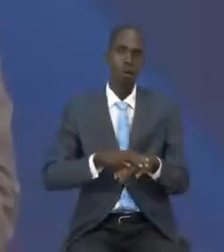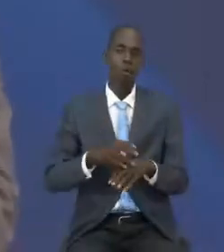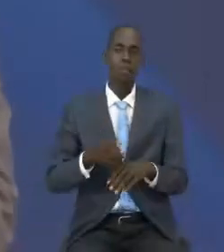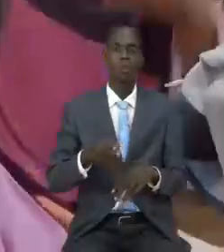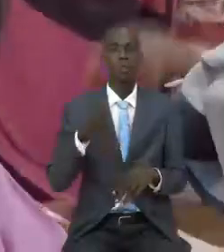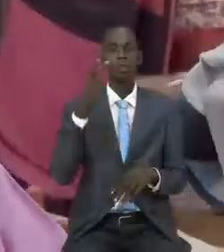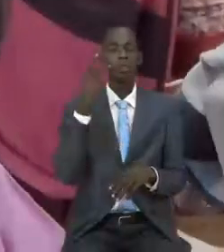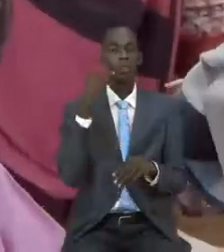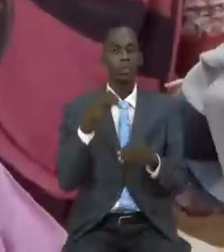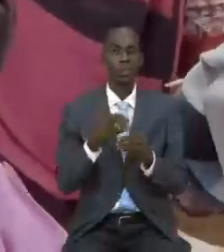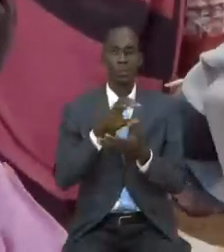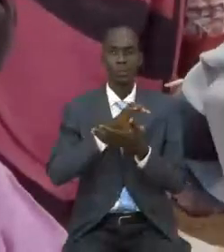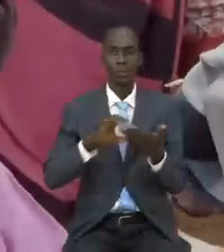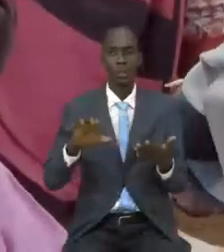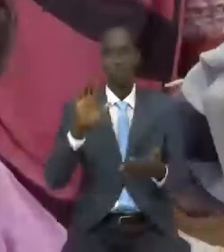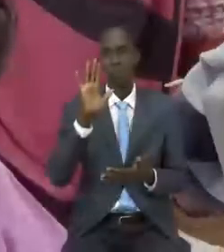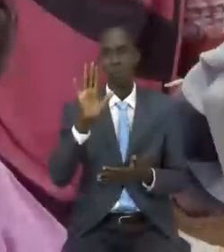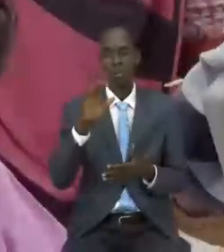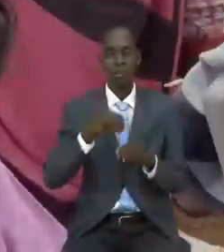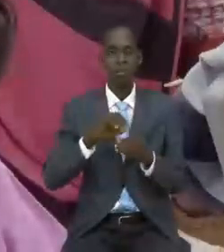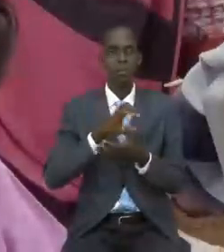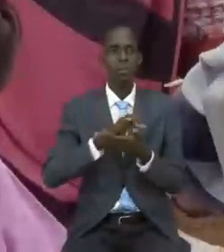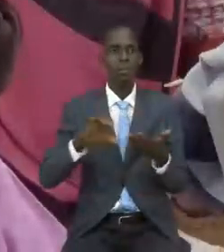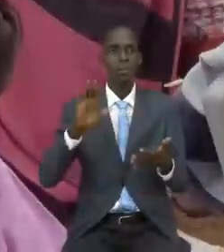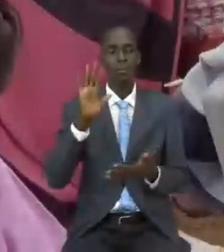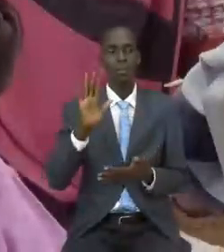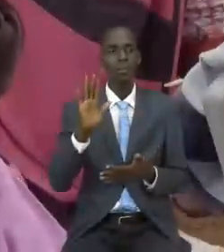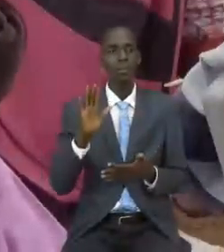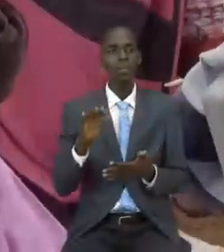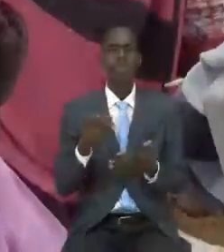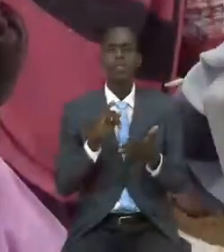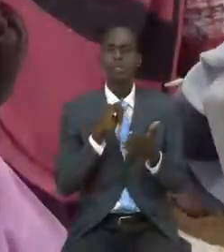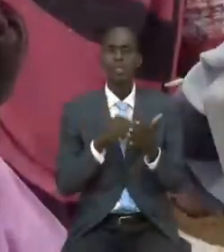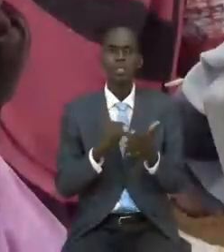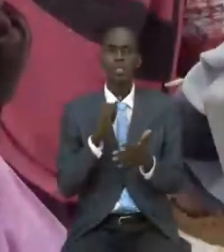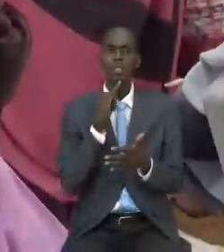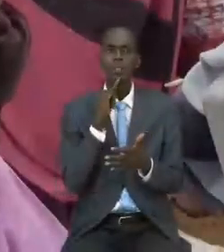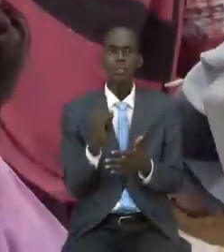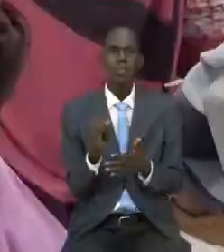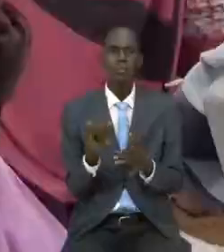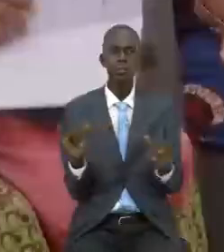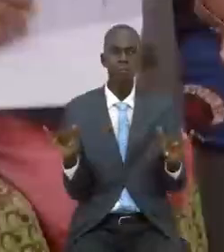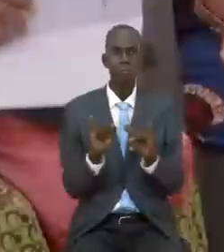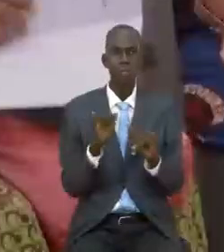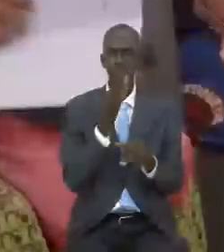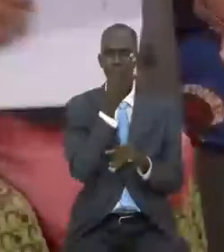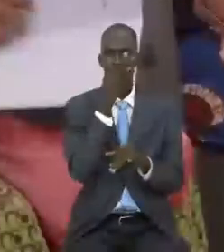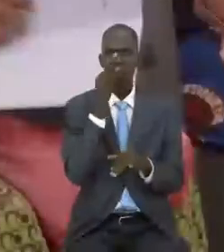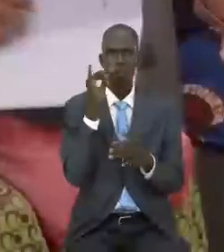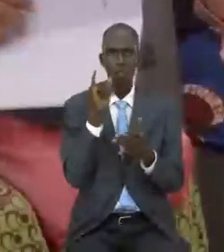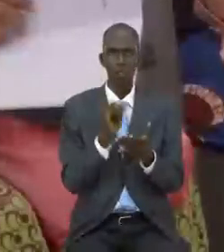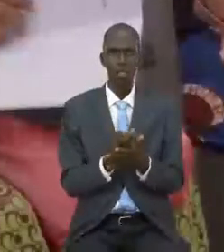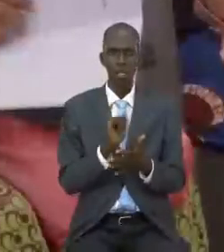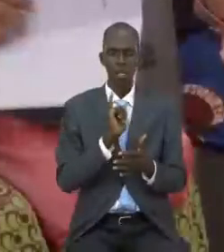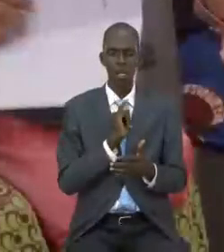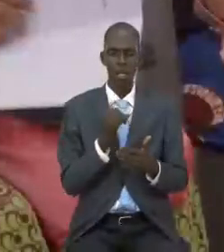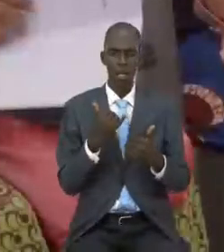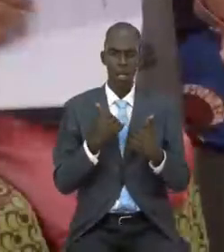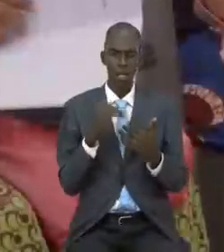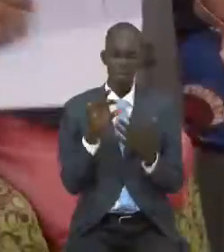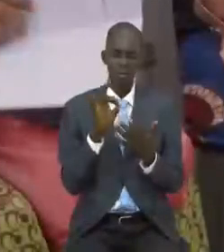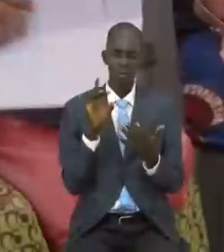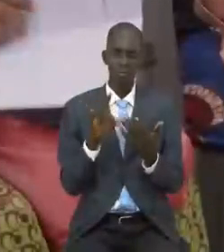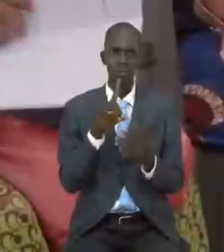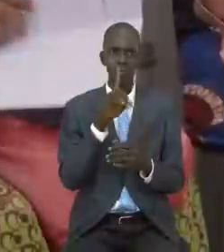verse 5. In verse 5, is it such a fast that I have chosen, a